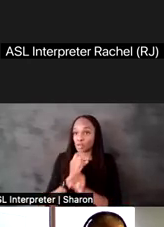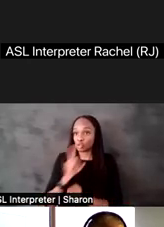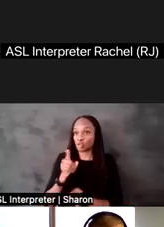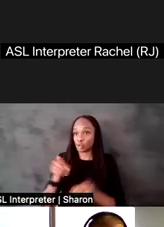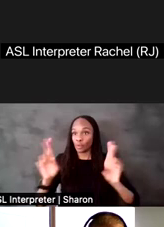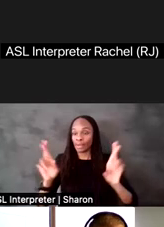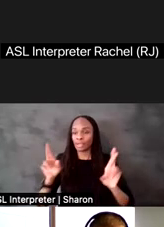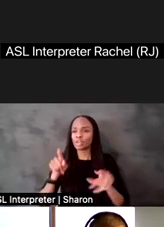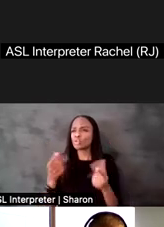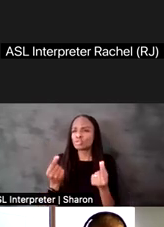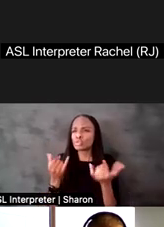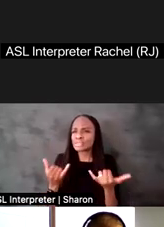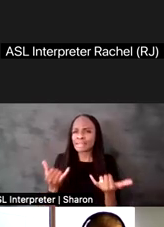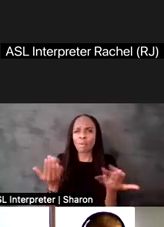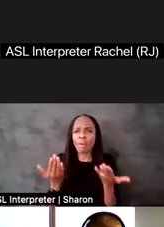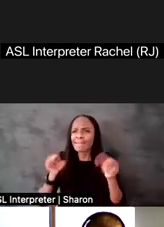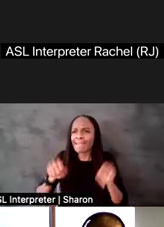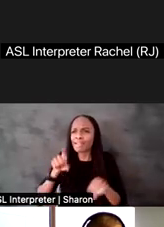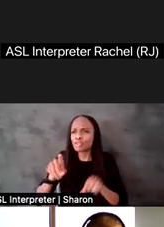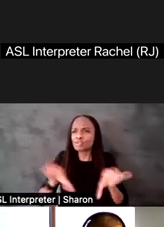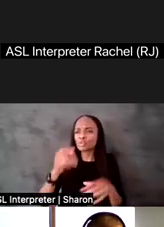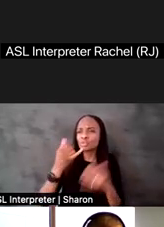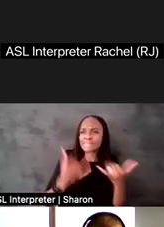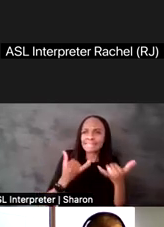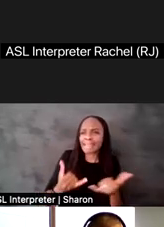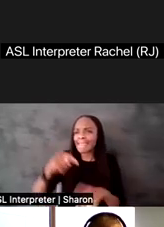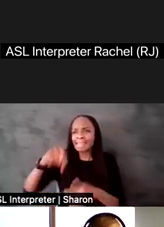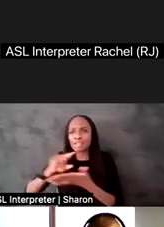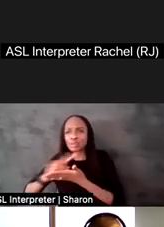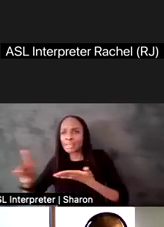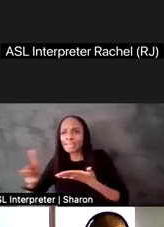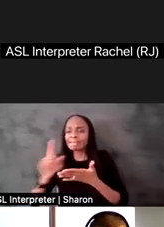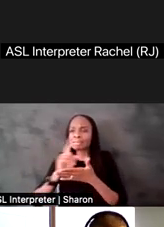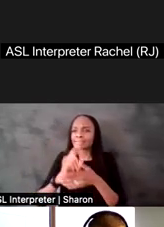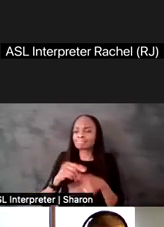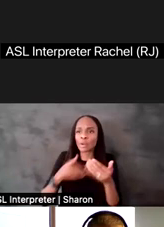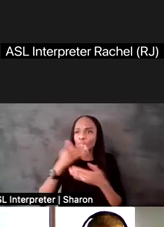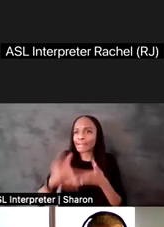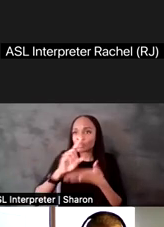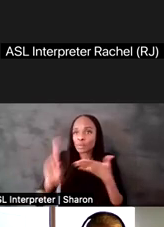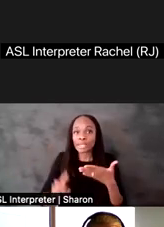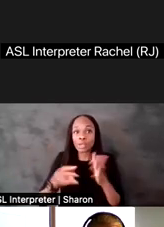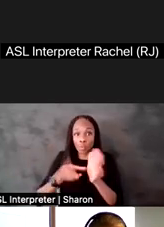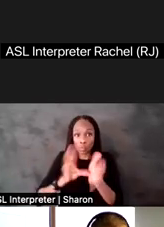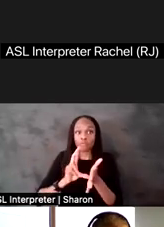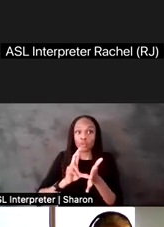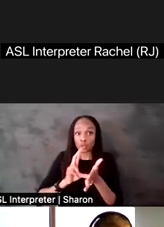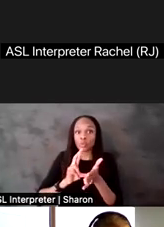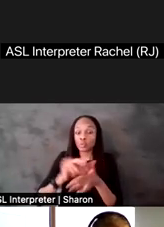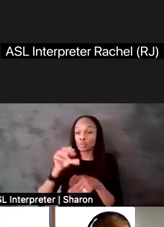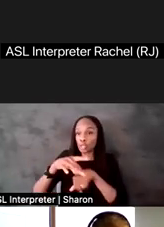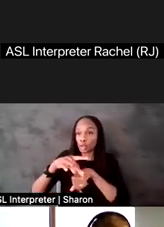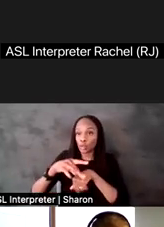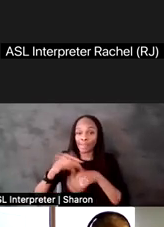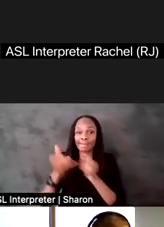do today? What can you do today? Maybe this week or this weekend. Review earthquakecountry.org/step one. Make a list. Hopefully